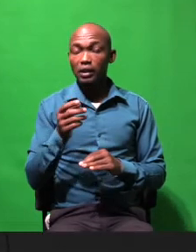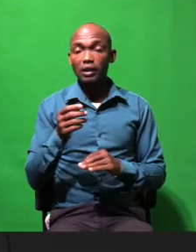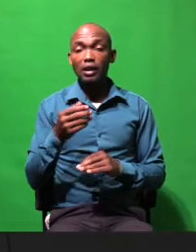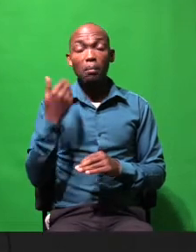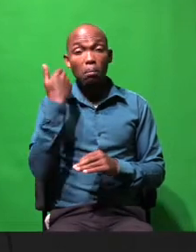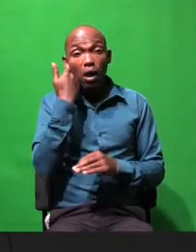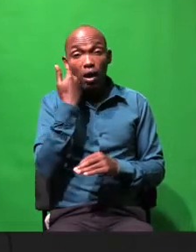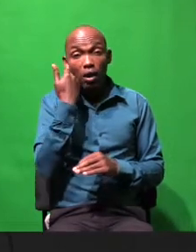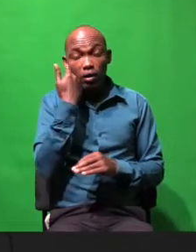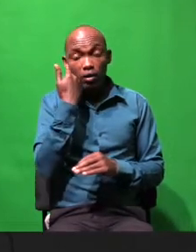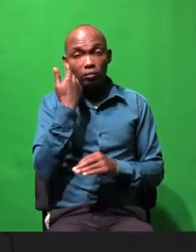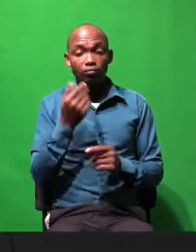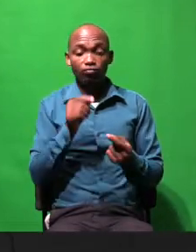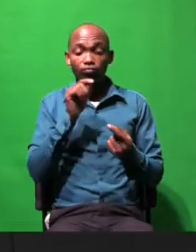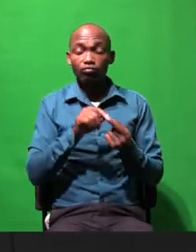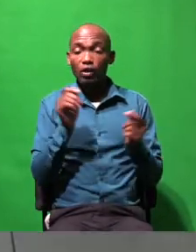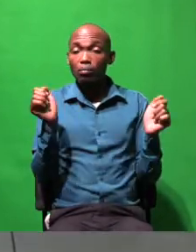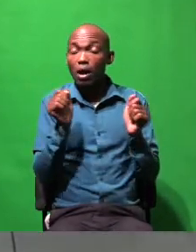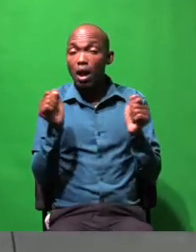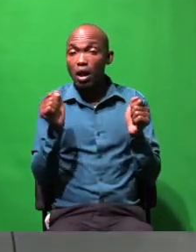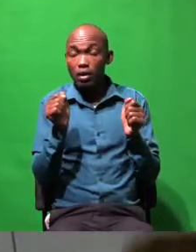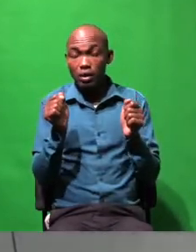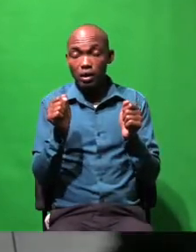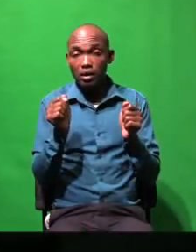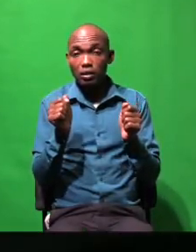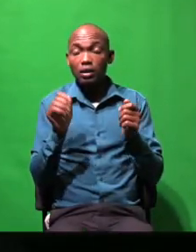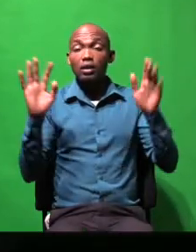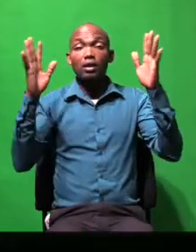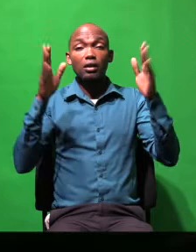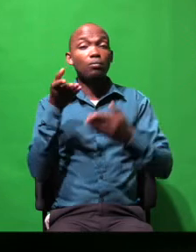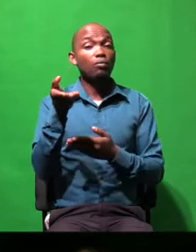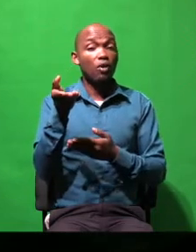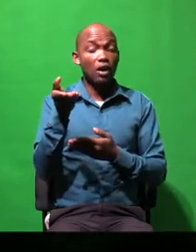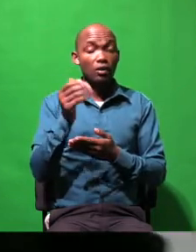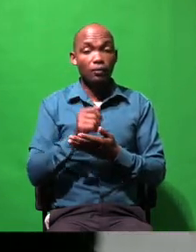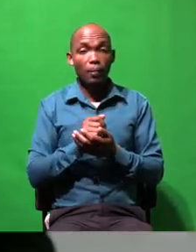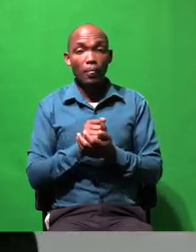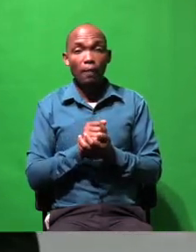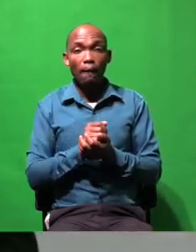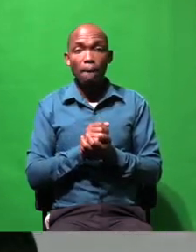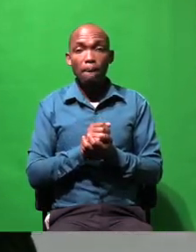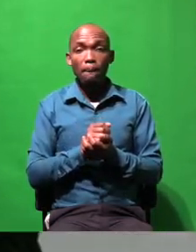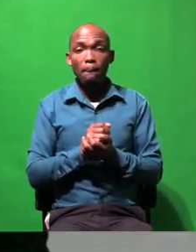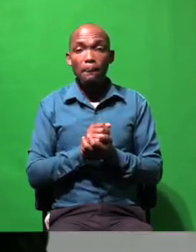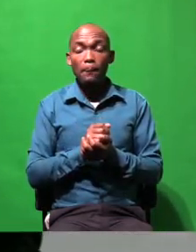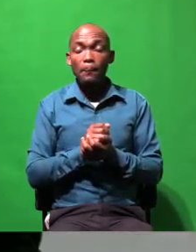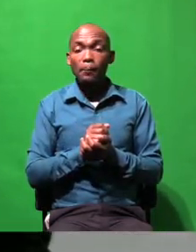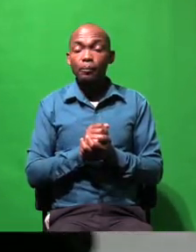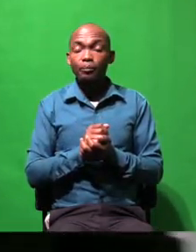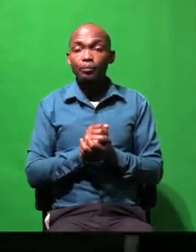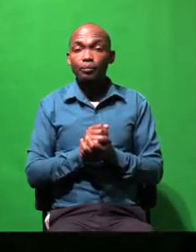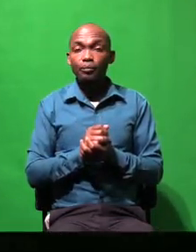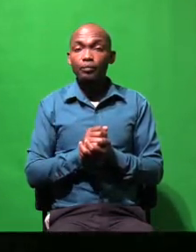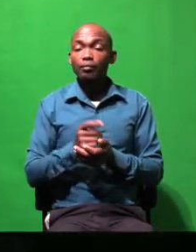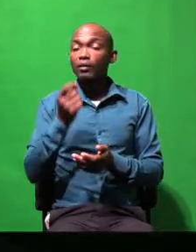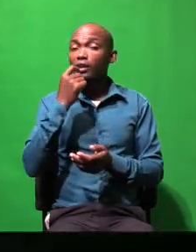malaria. Good. Clap one for Syra. Thank you a lot. Our fellow,